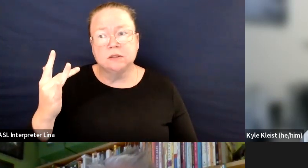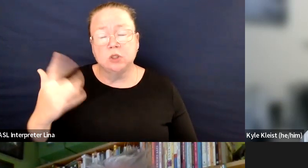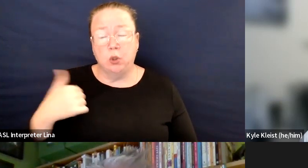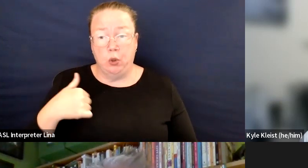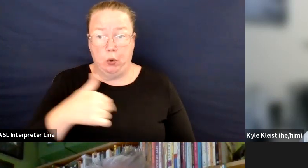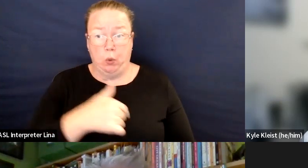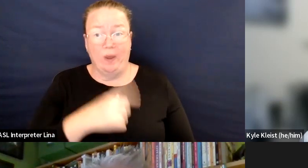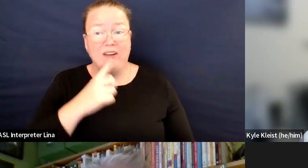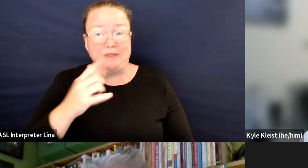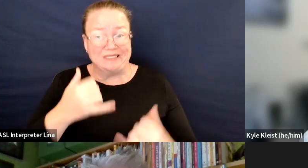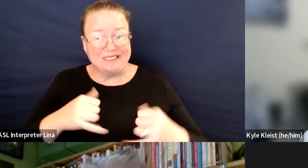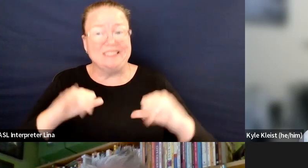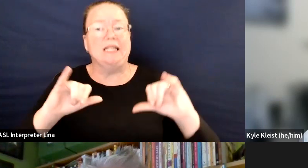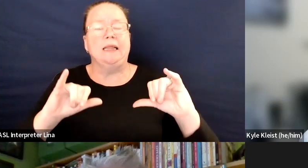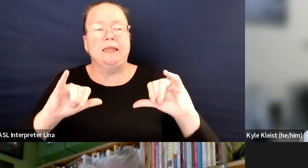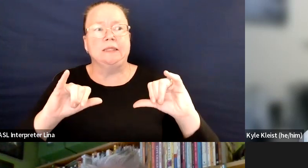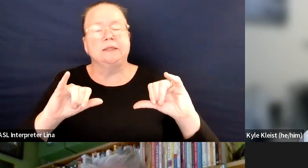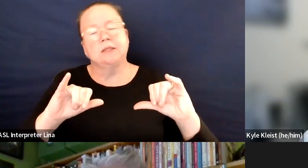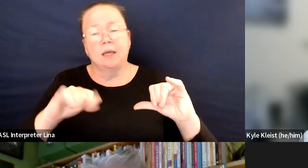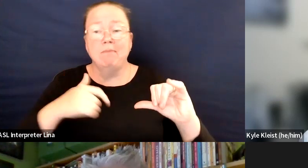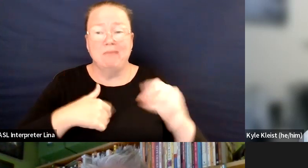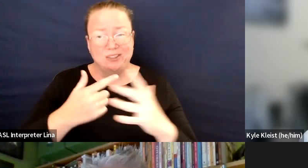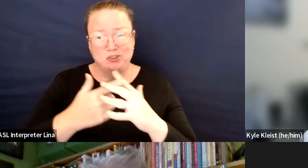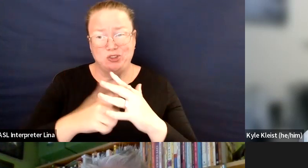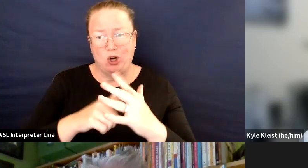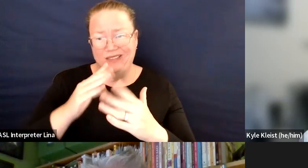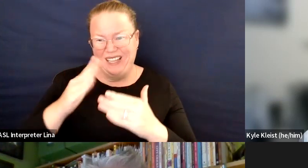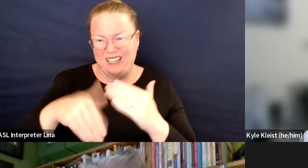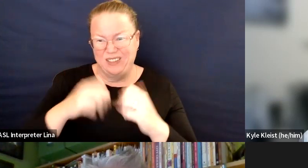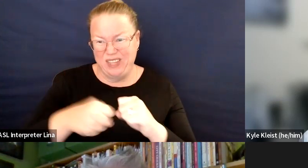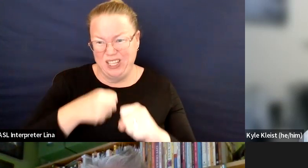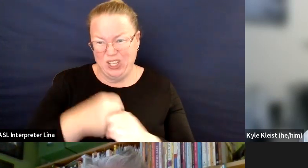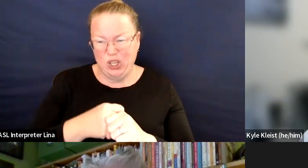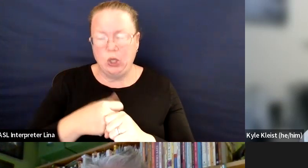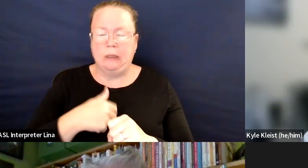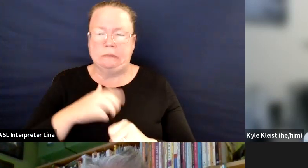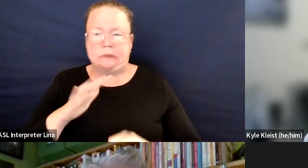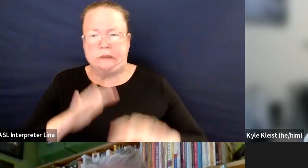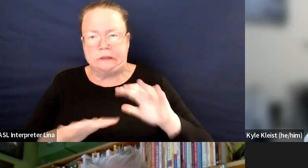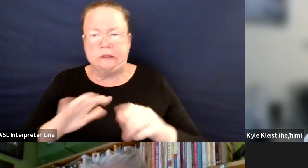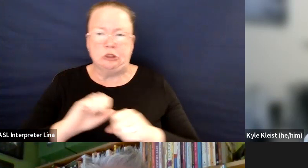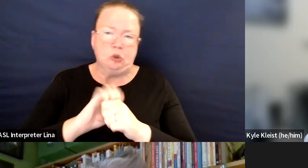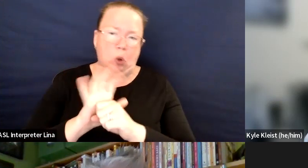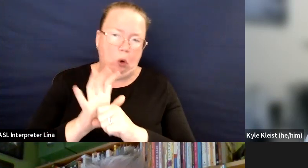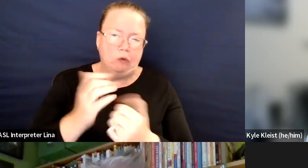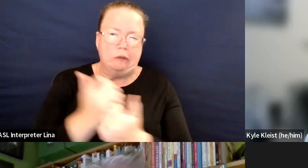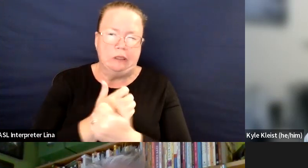are still, since I'm going to be starting at kind of the end of the year, I'm kind of wary about, COVID and things like